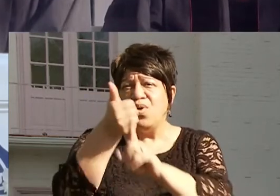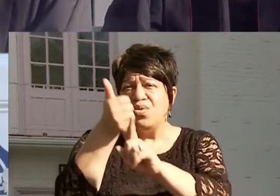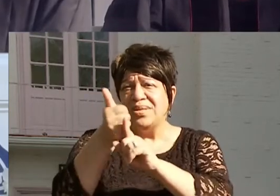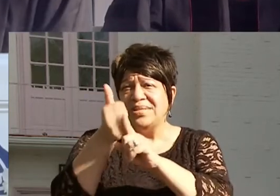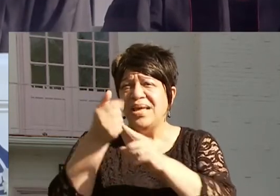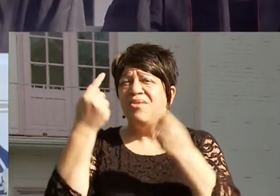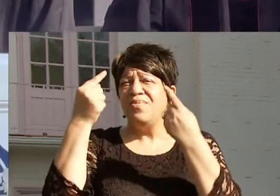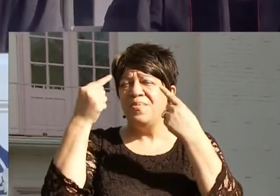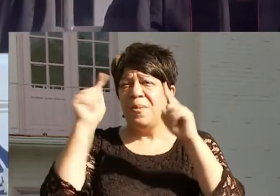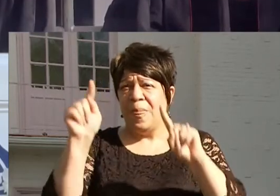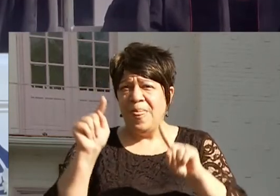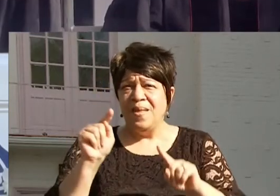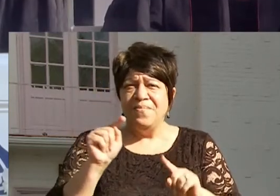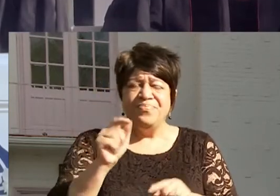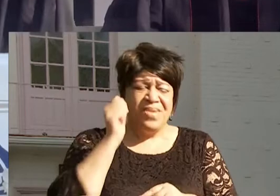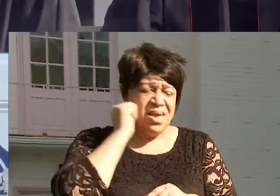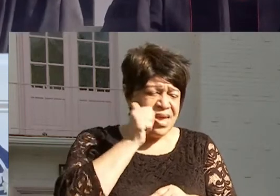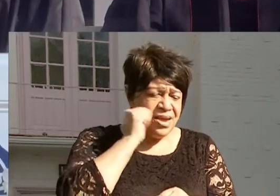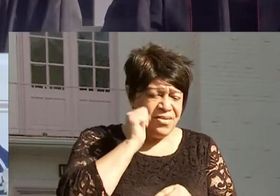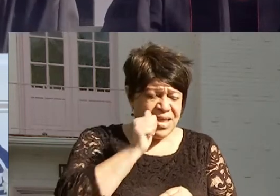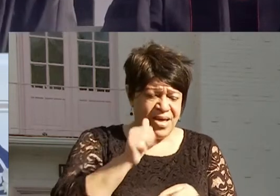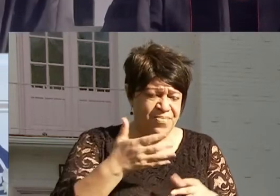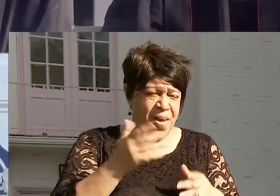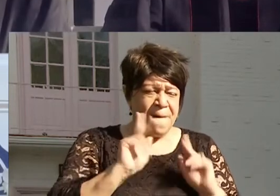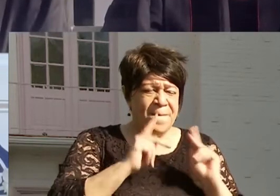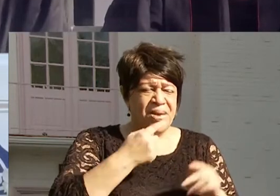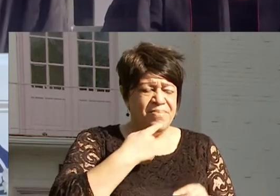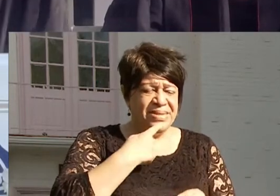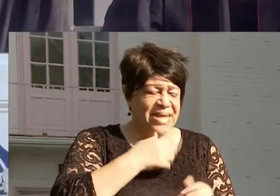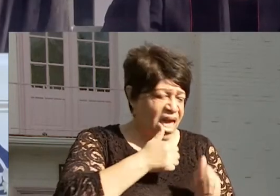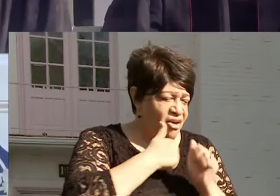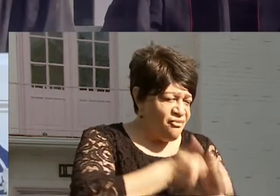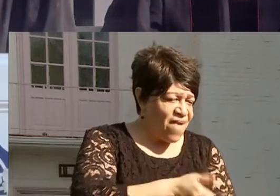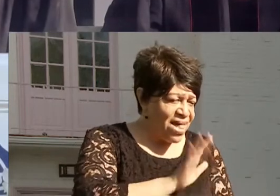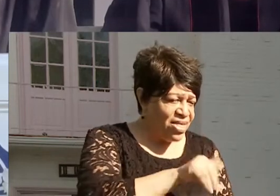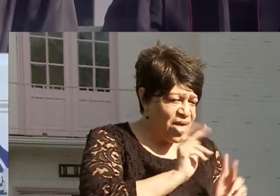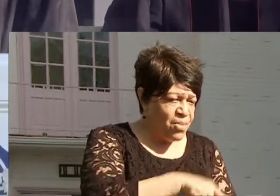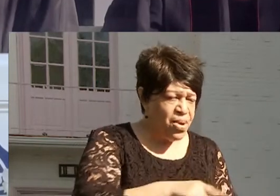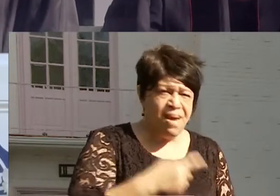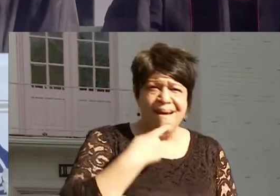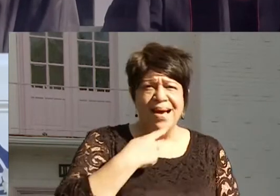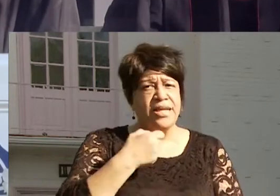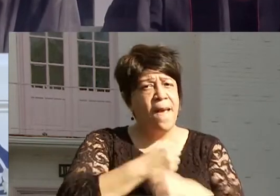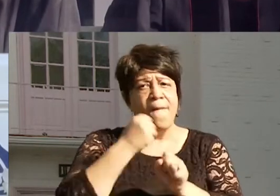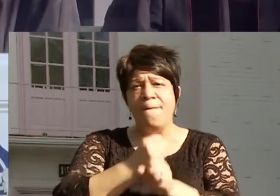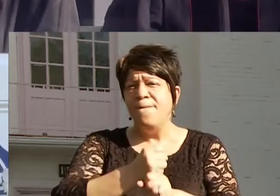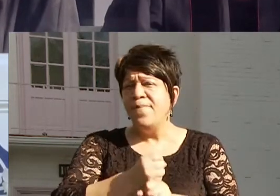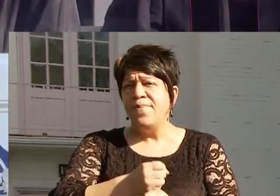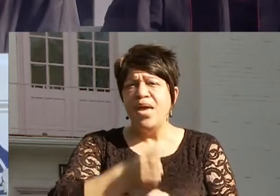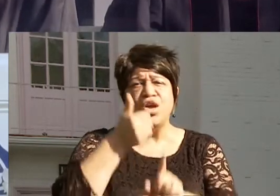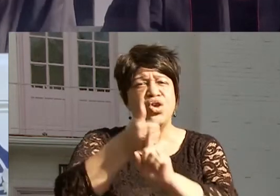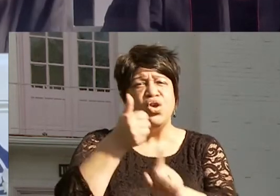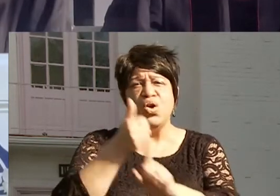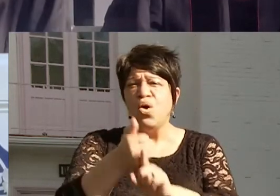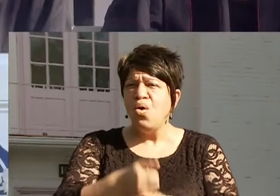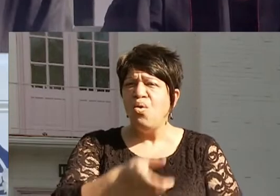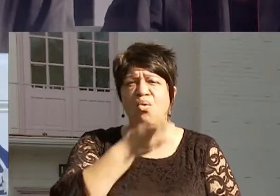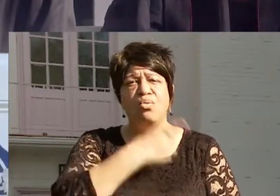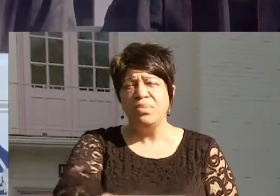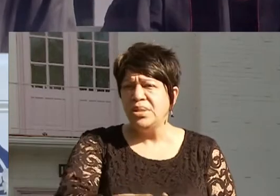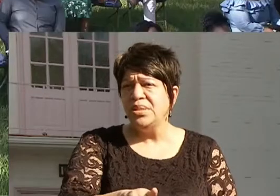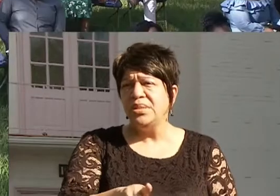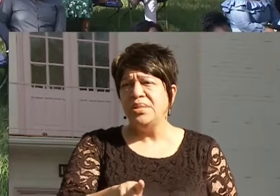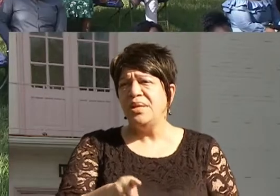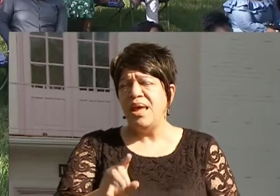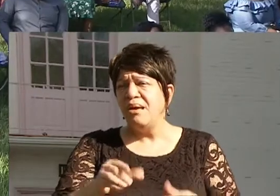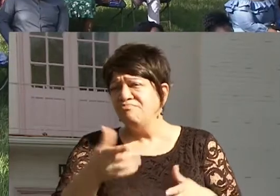by step. People always say, follow the blueprint of so-and-so. I say, make your own damn blueprint. And let the achievements and